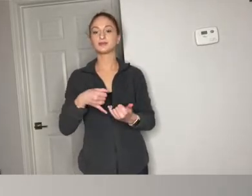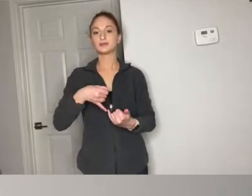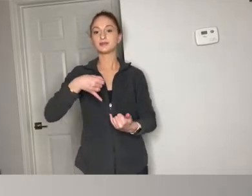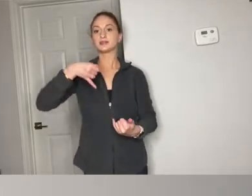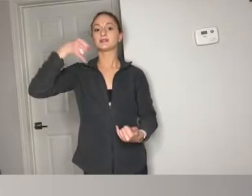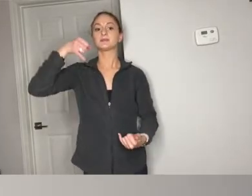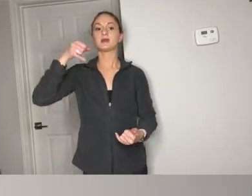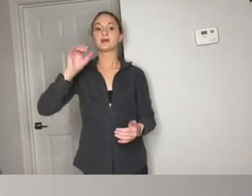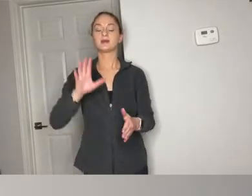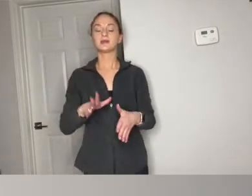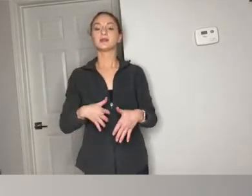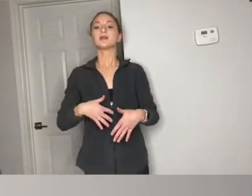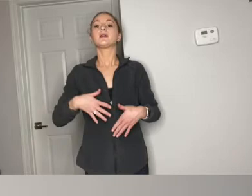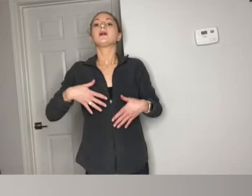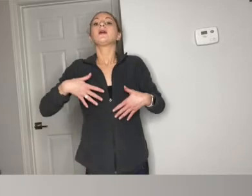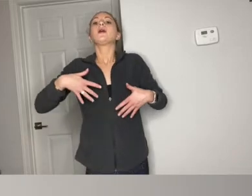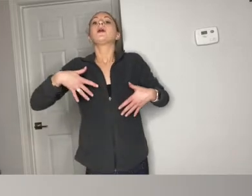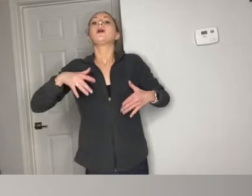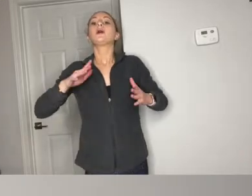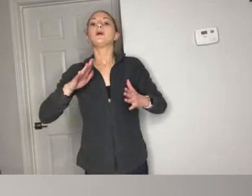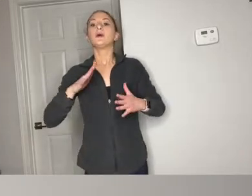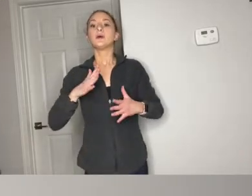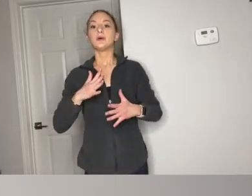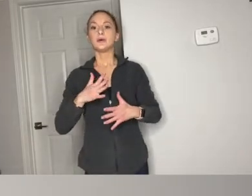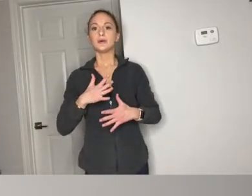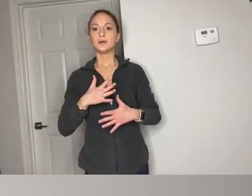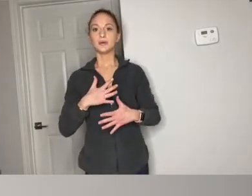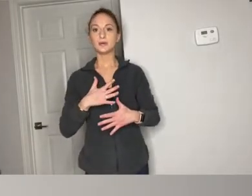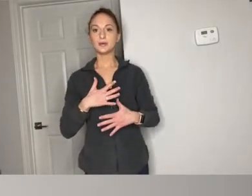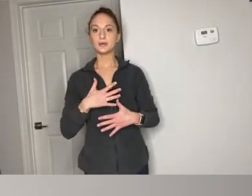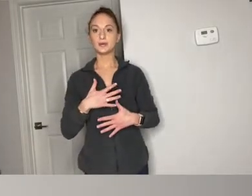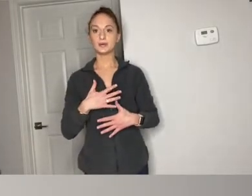Straight spine and then exhale.